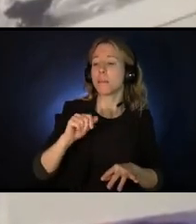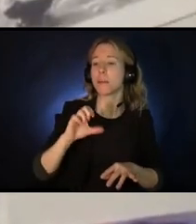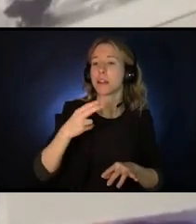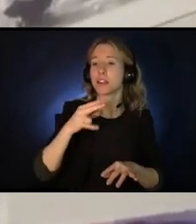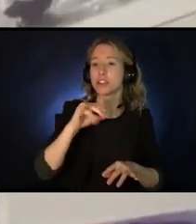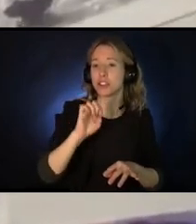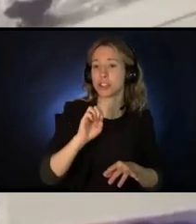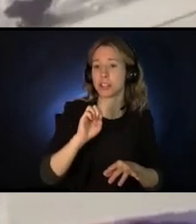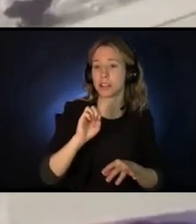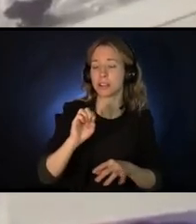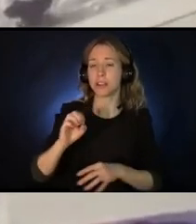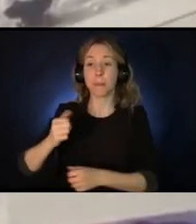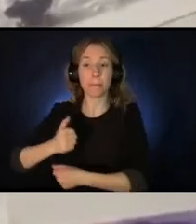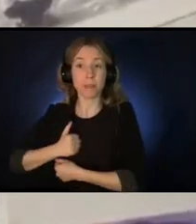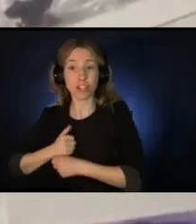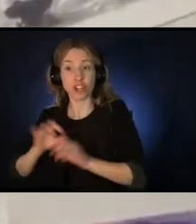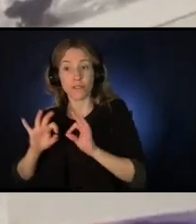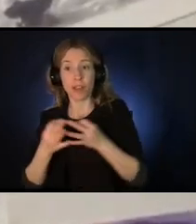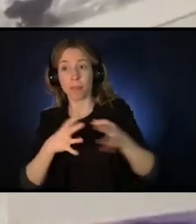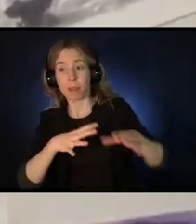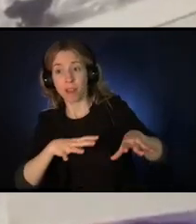military family.